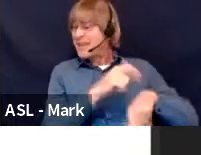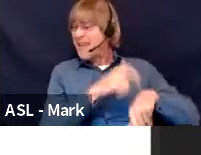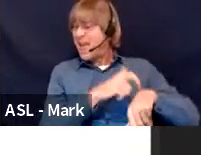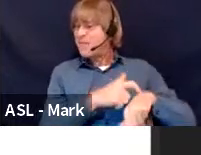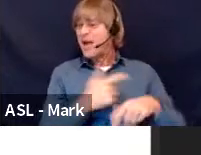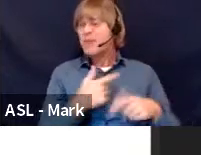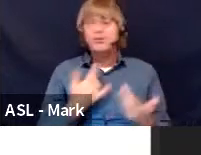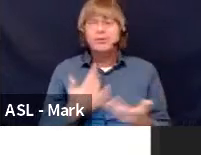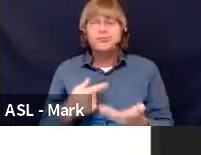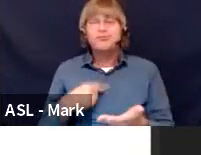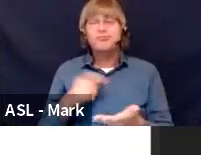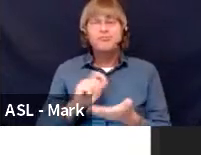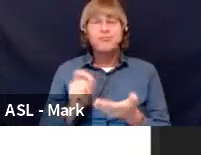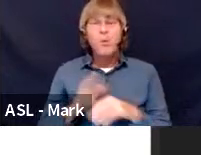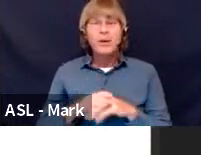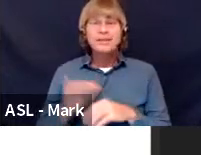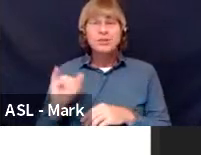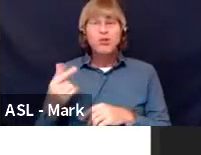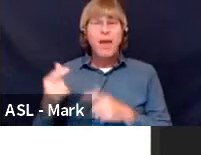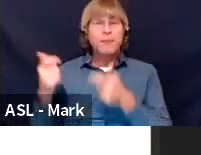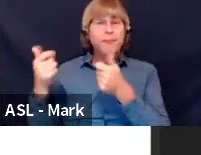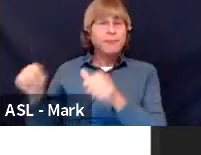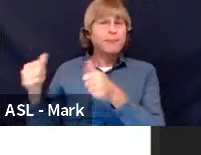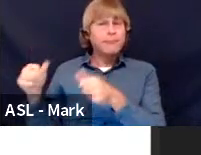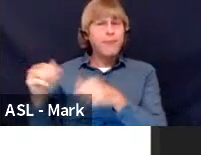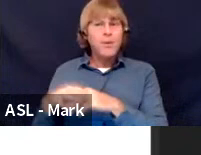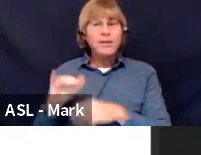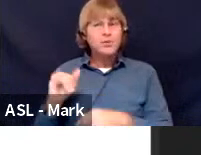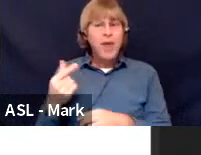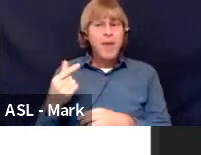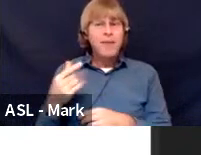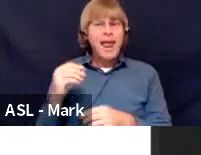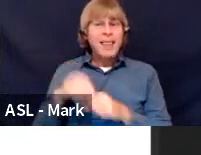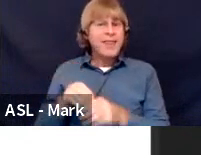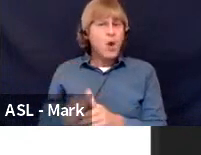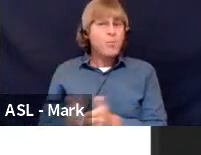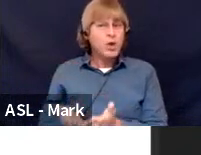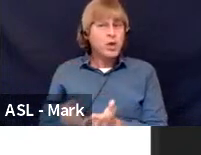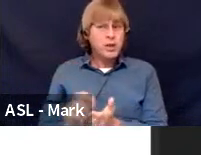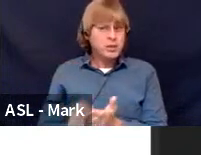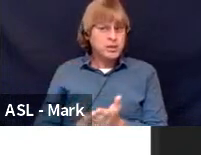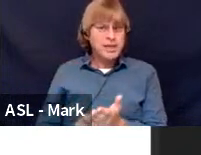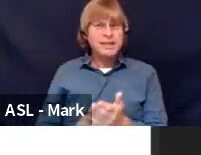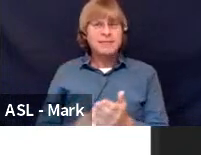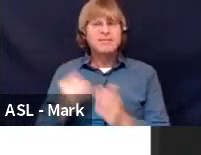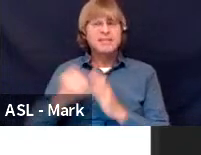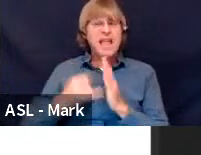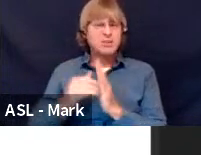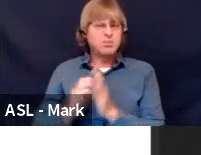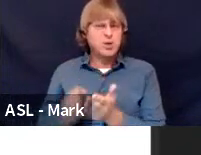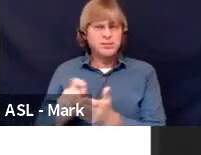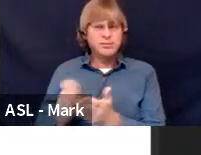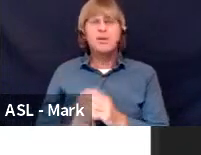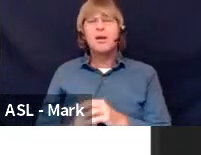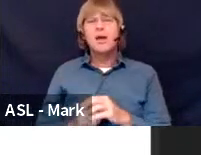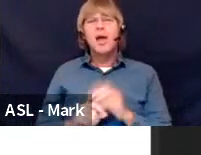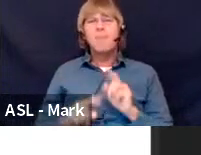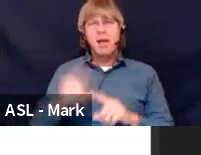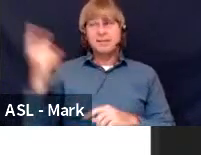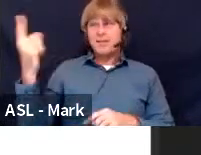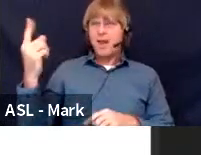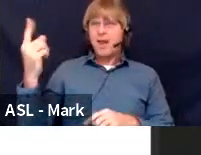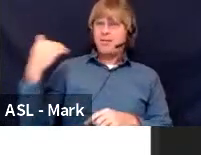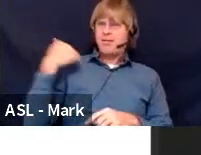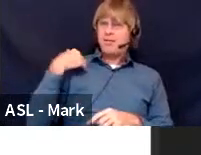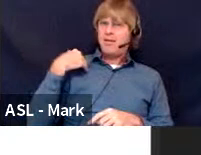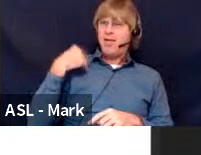stuff was just on Instagram and in my notebook, sketchbook. But somebody really